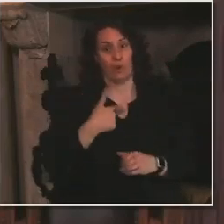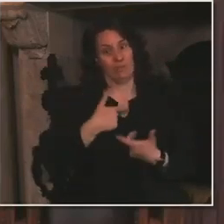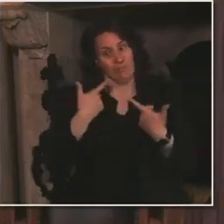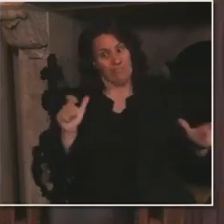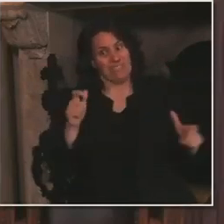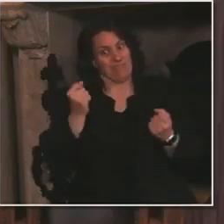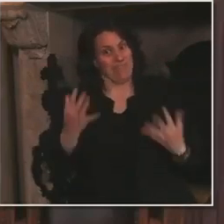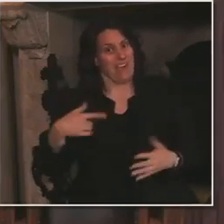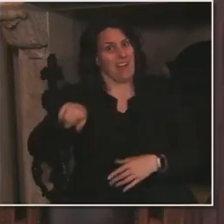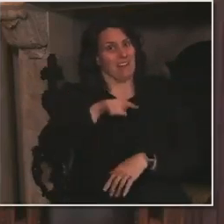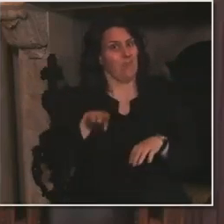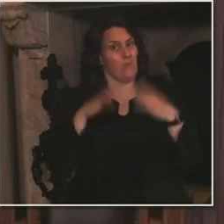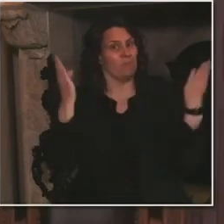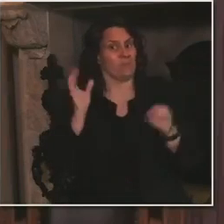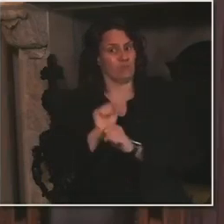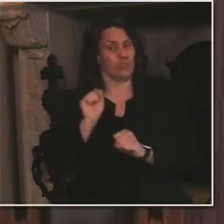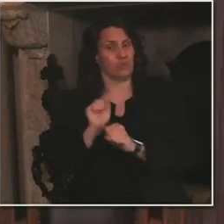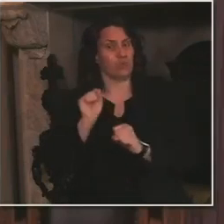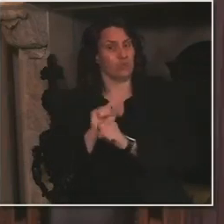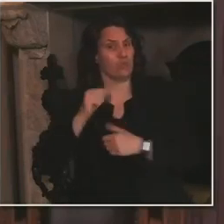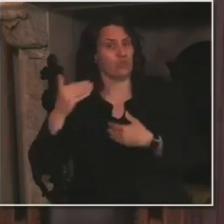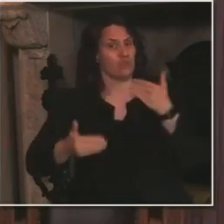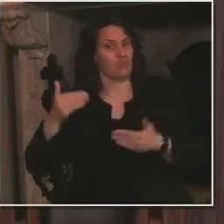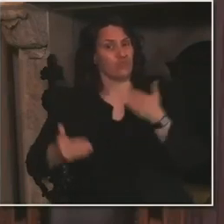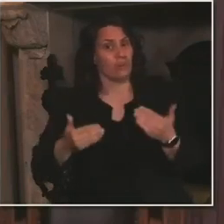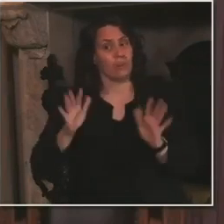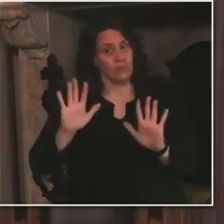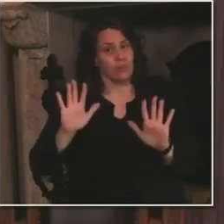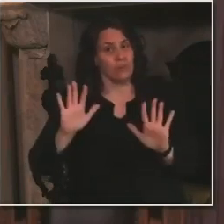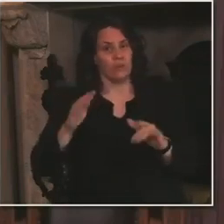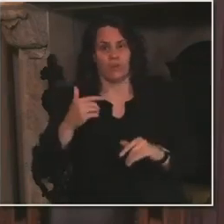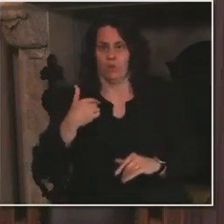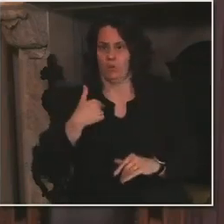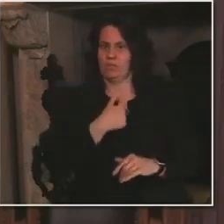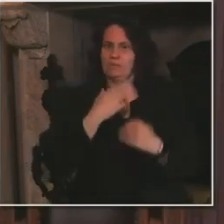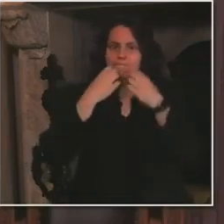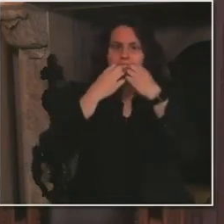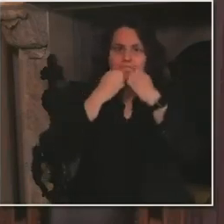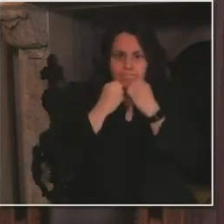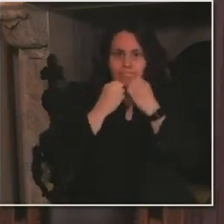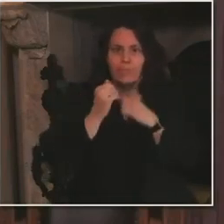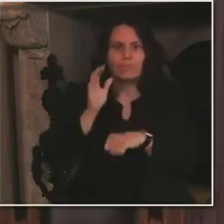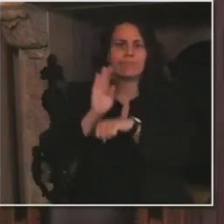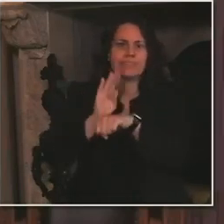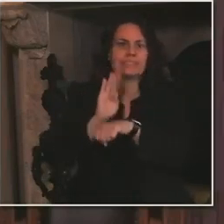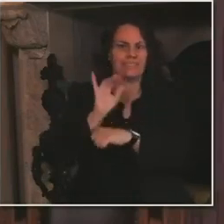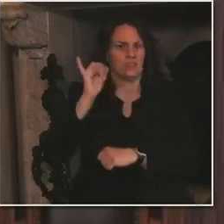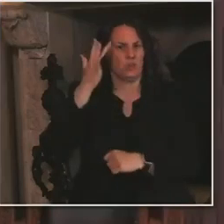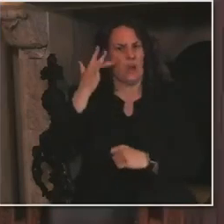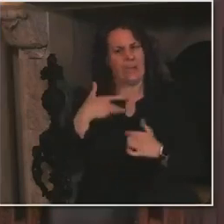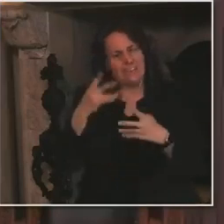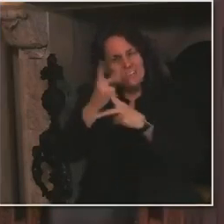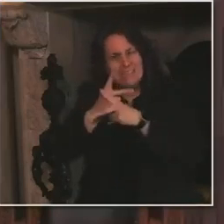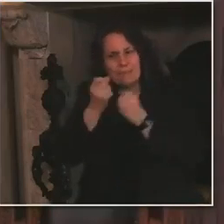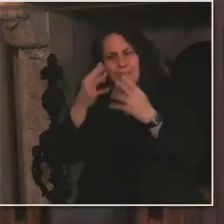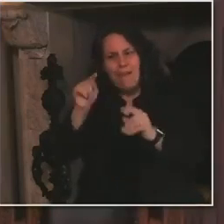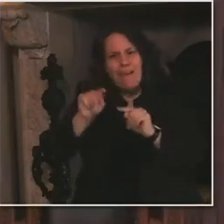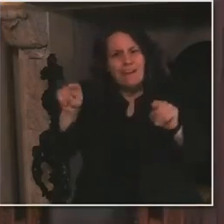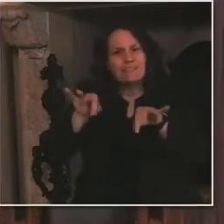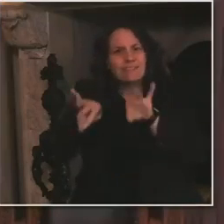those, all those businesses were essential to having Wisconsin thrive. So, but even some of those businesses, because of